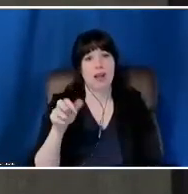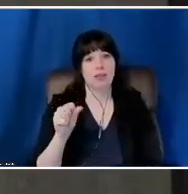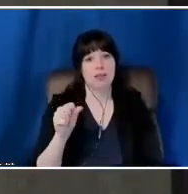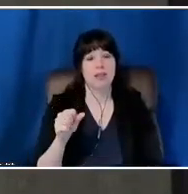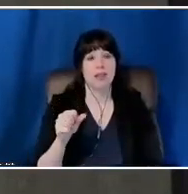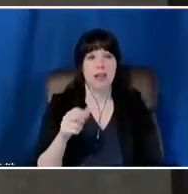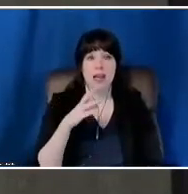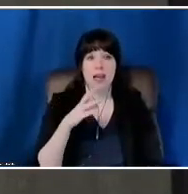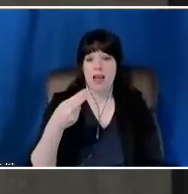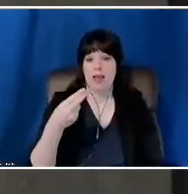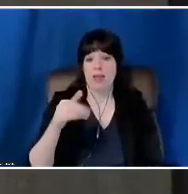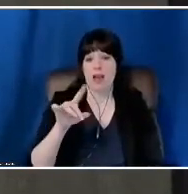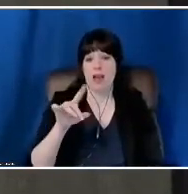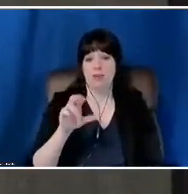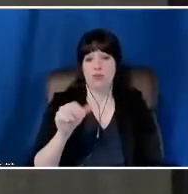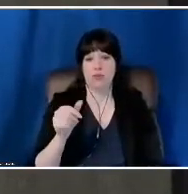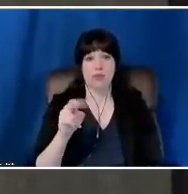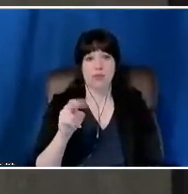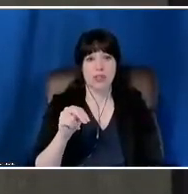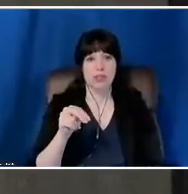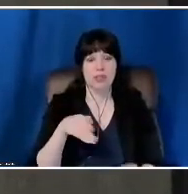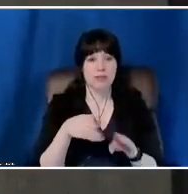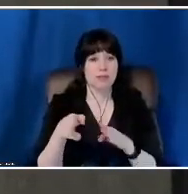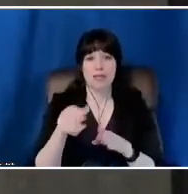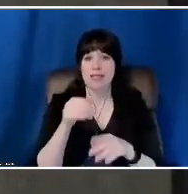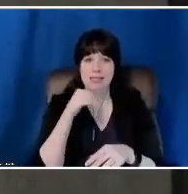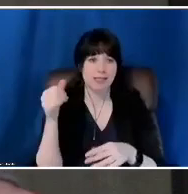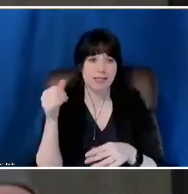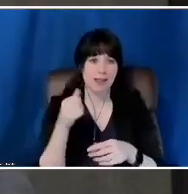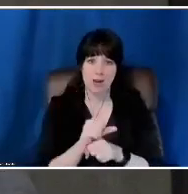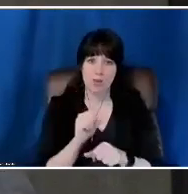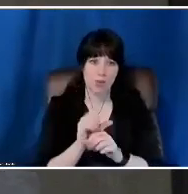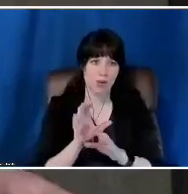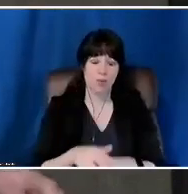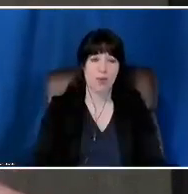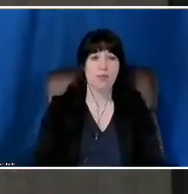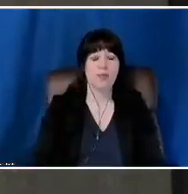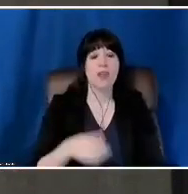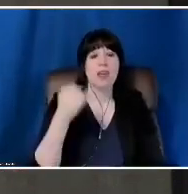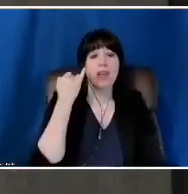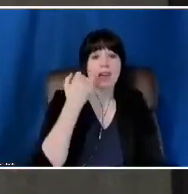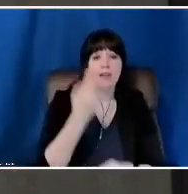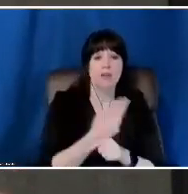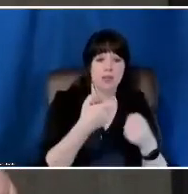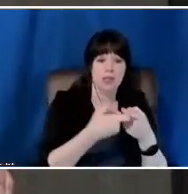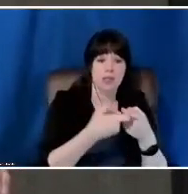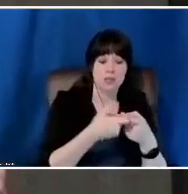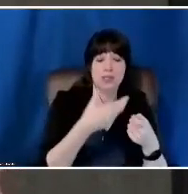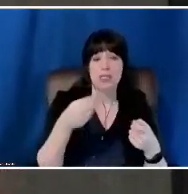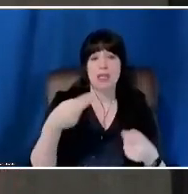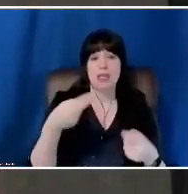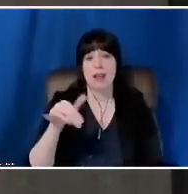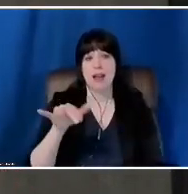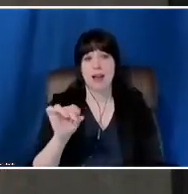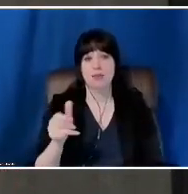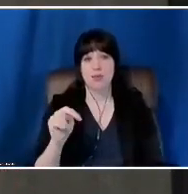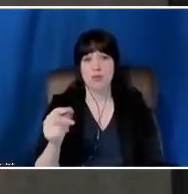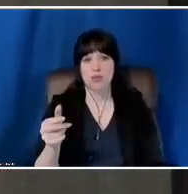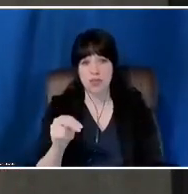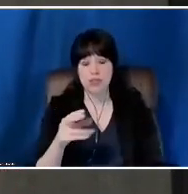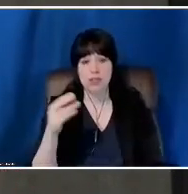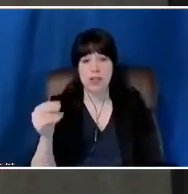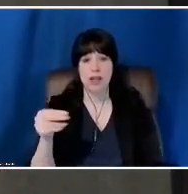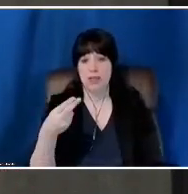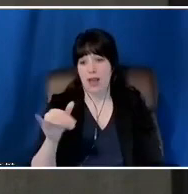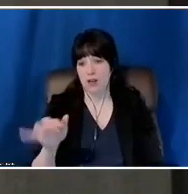hydrogen pathway just is not workable. It's a Rube Goldberg. If you take electricity, make hydrogen, and then take the hydrogen to